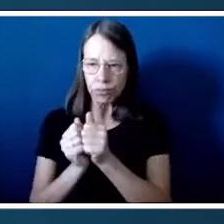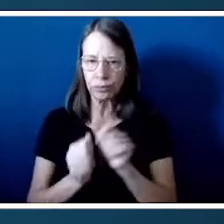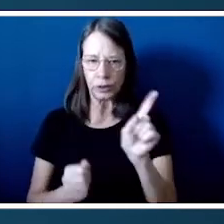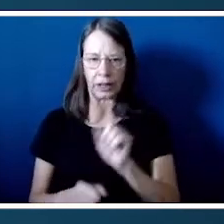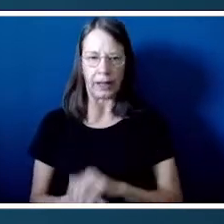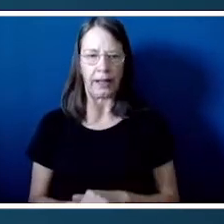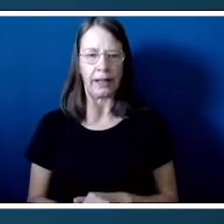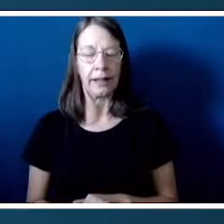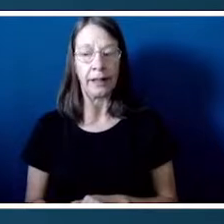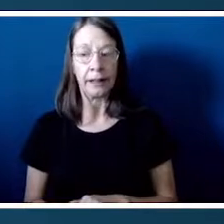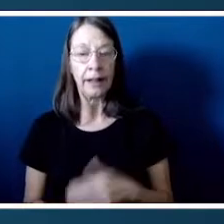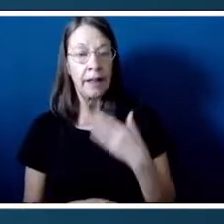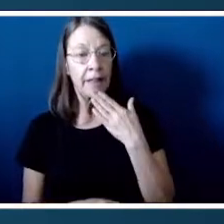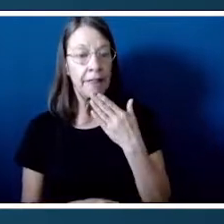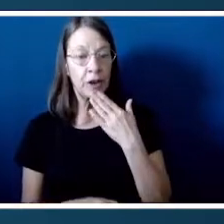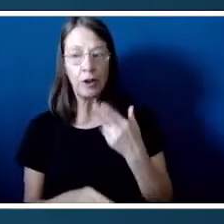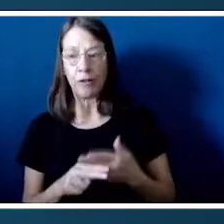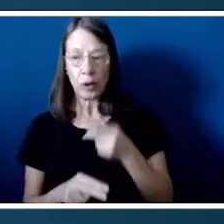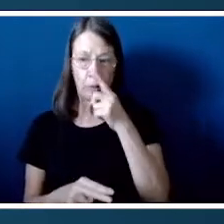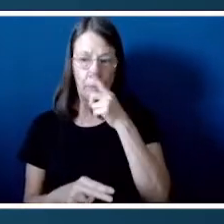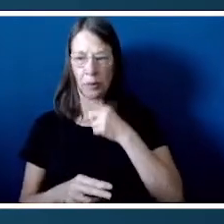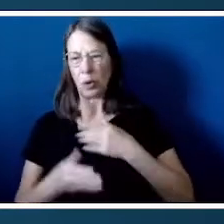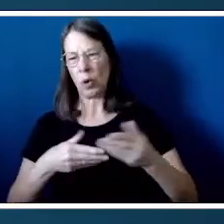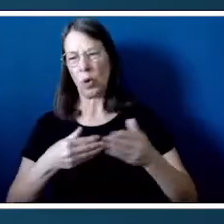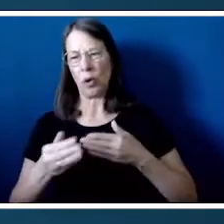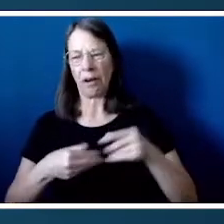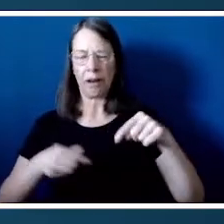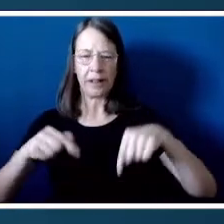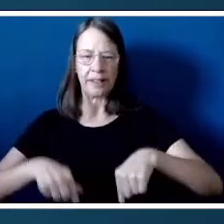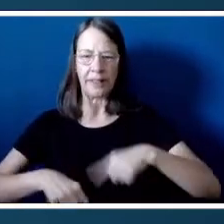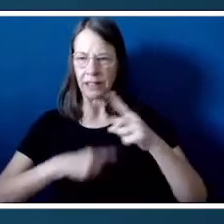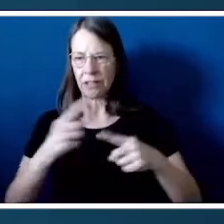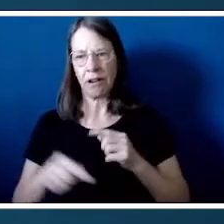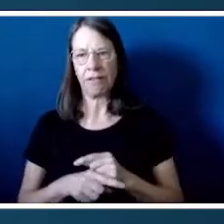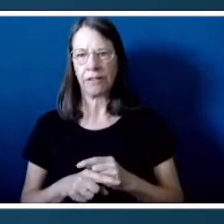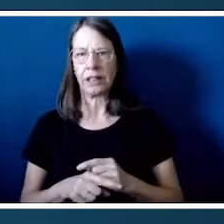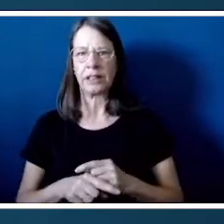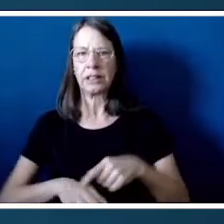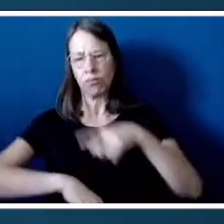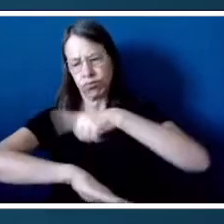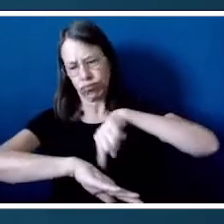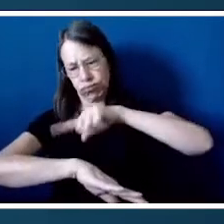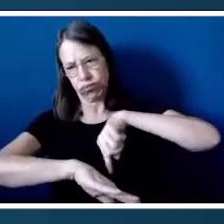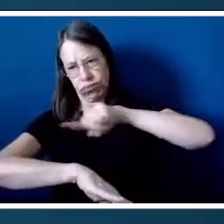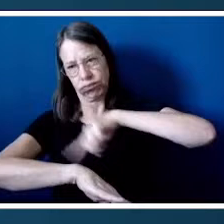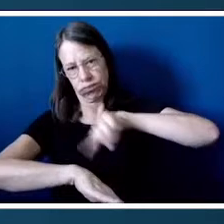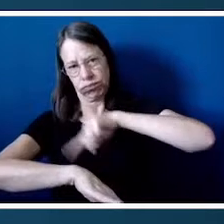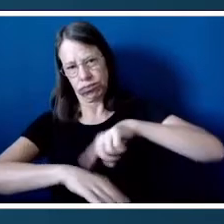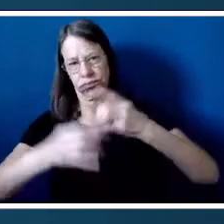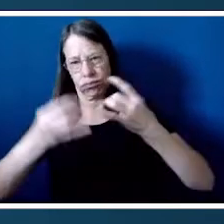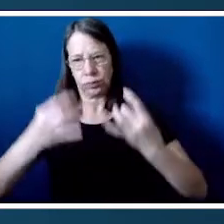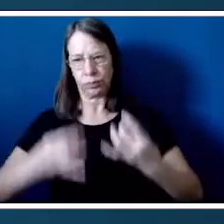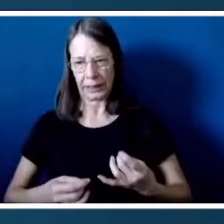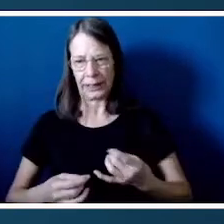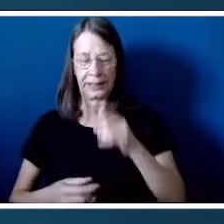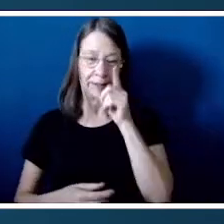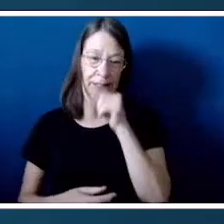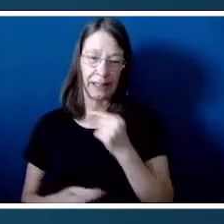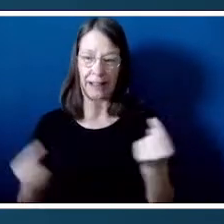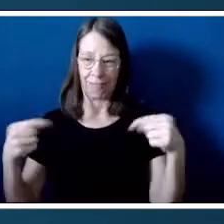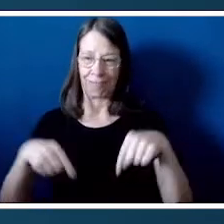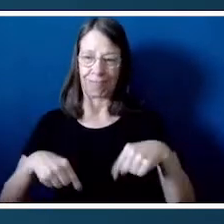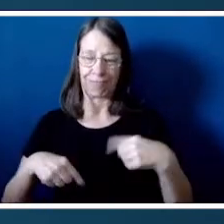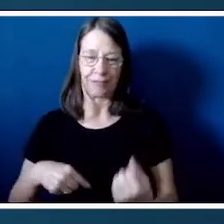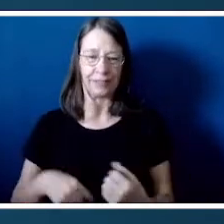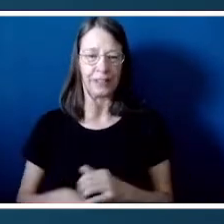conference organizing team for the many hours of preparation put into making this event happen. We have an incredibly